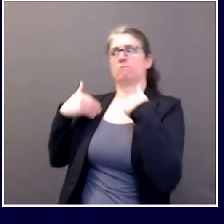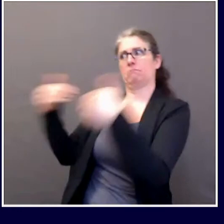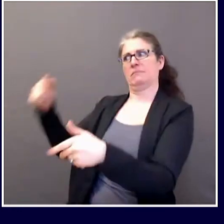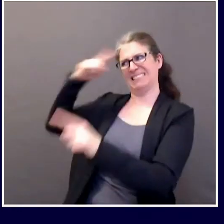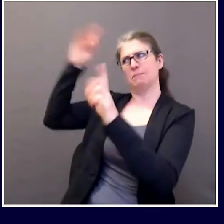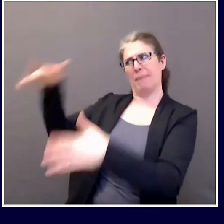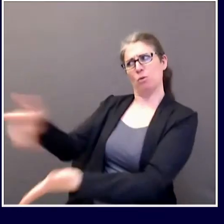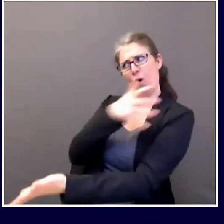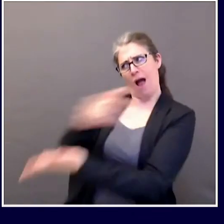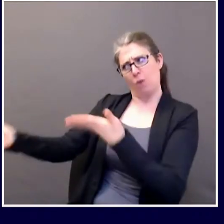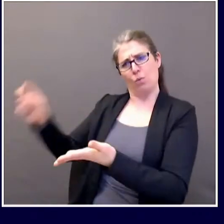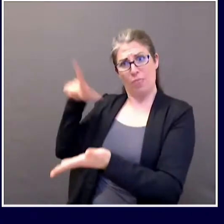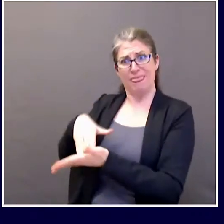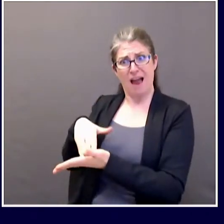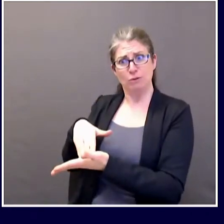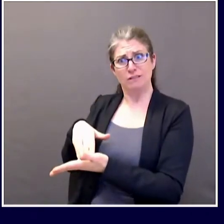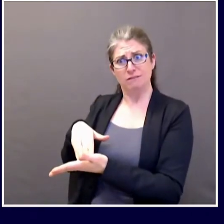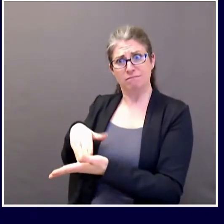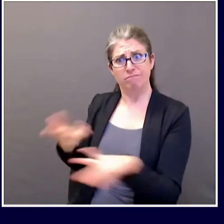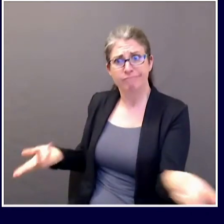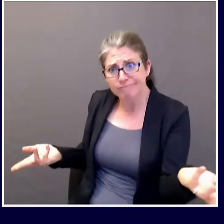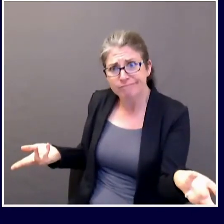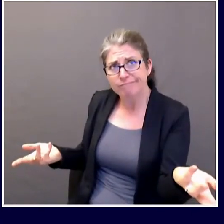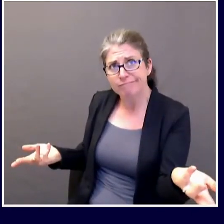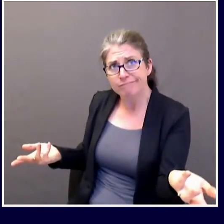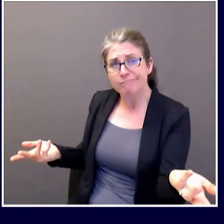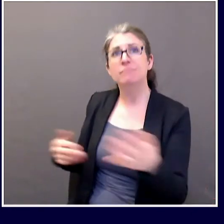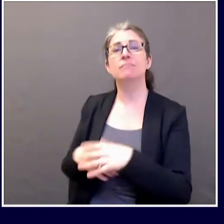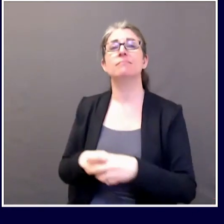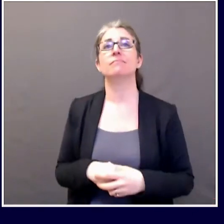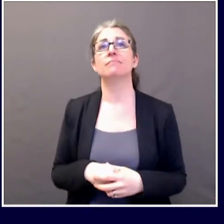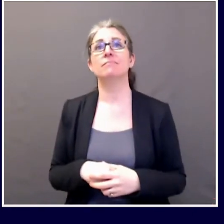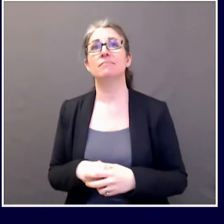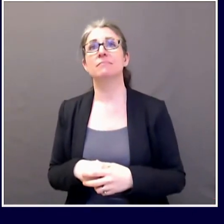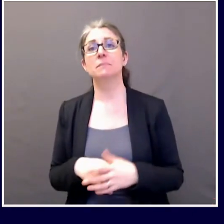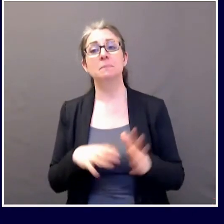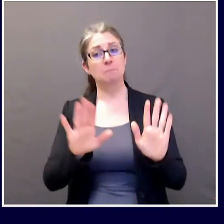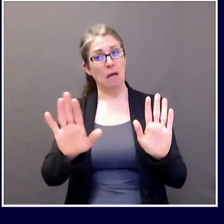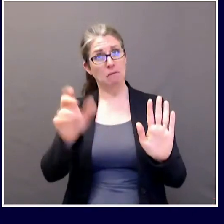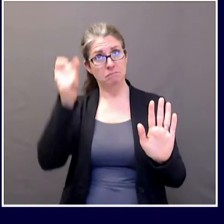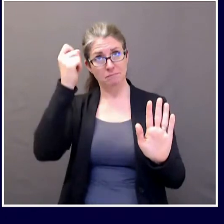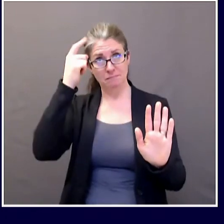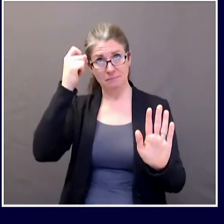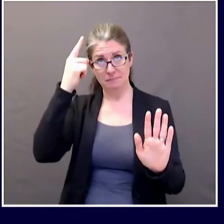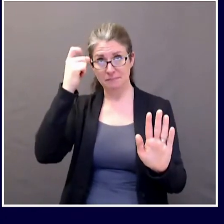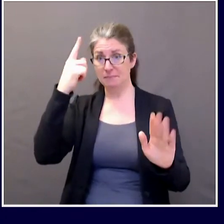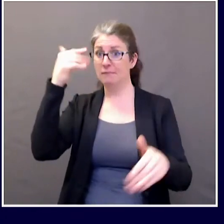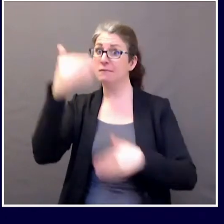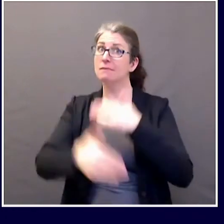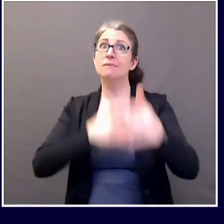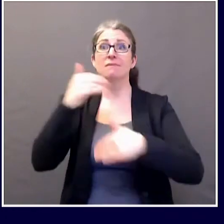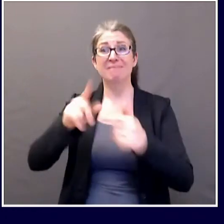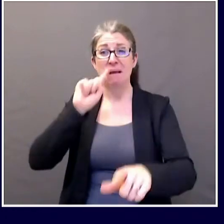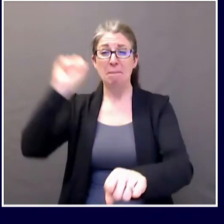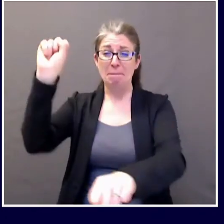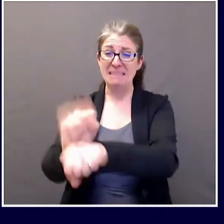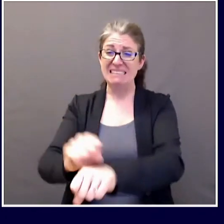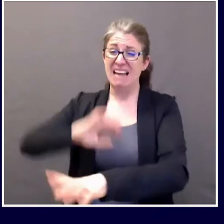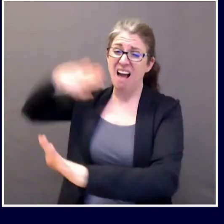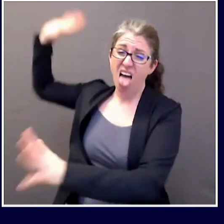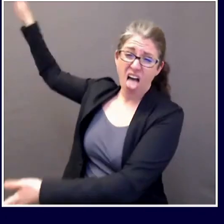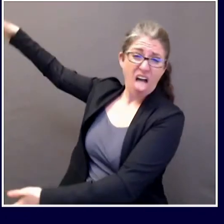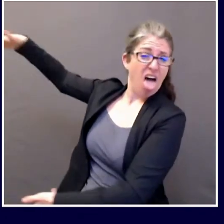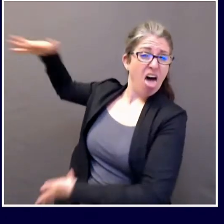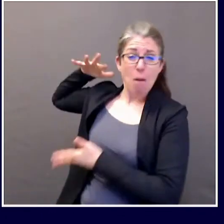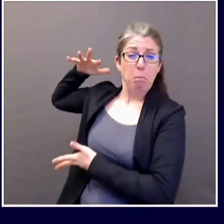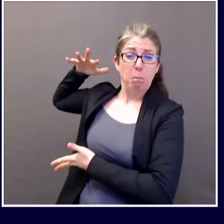But for now, the high throughput approach is one reason why Maine is at the higher end of the league tables